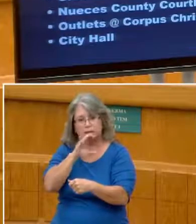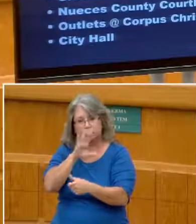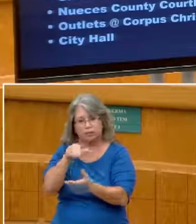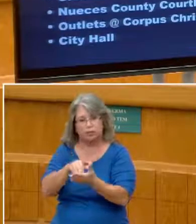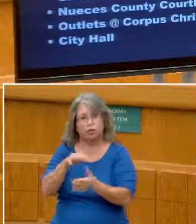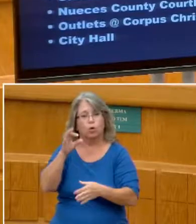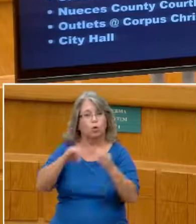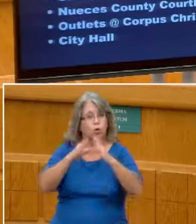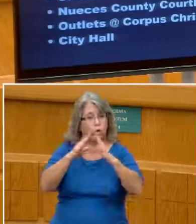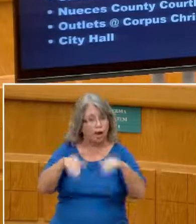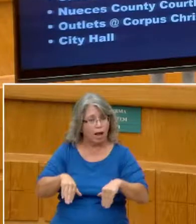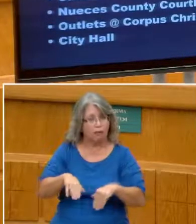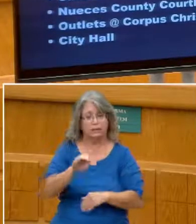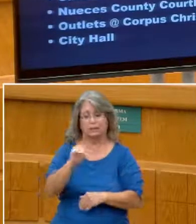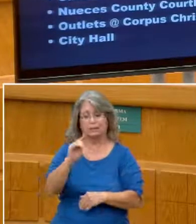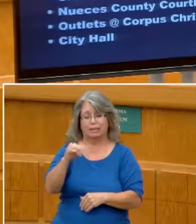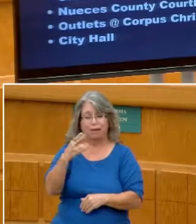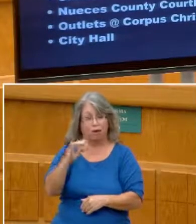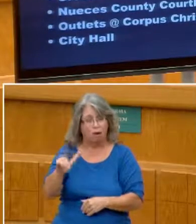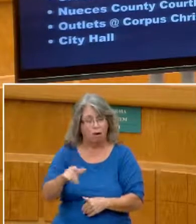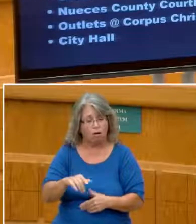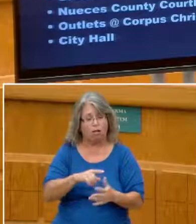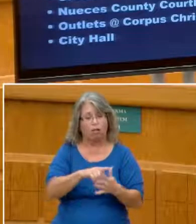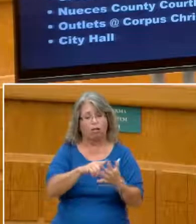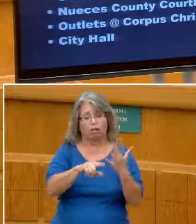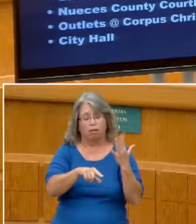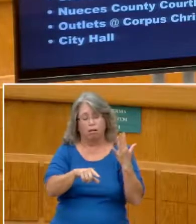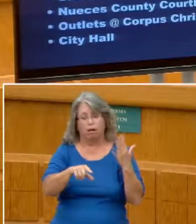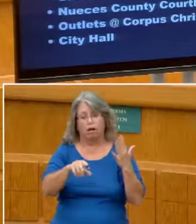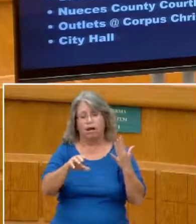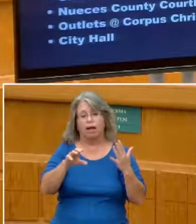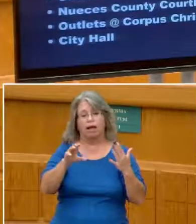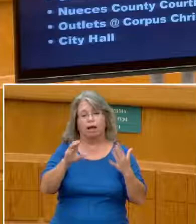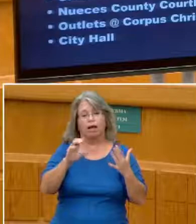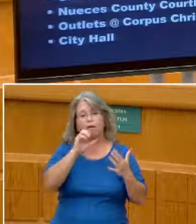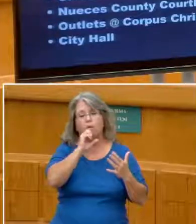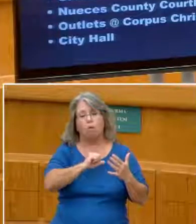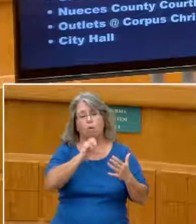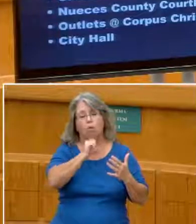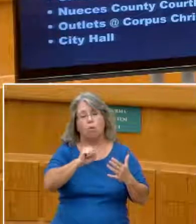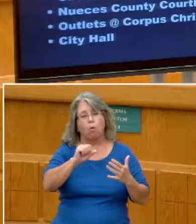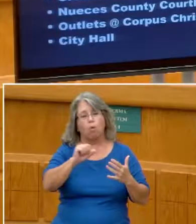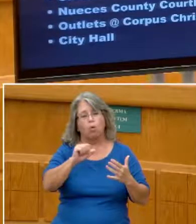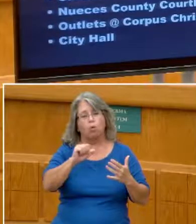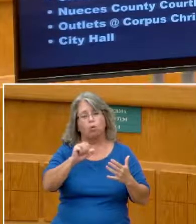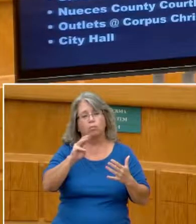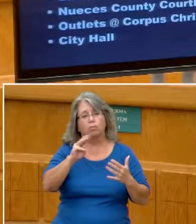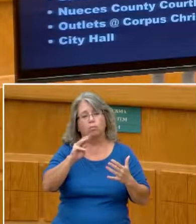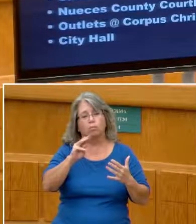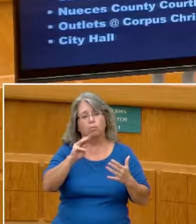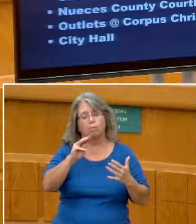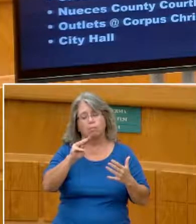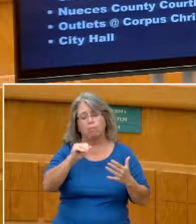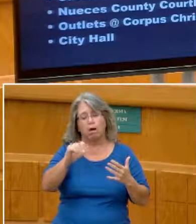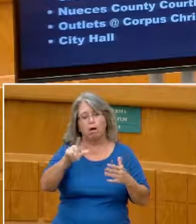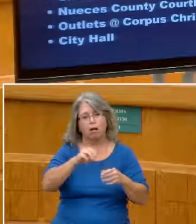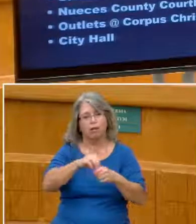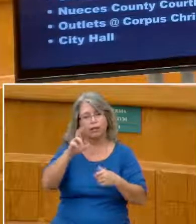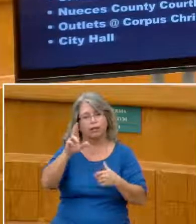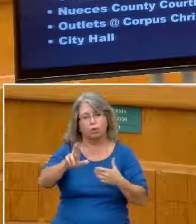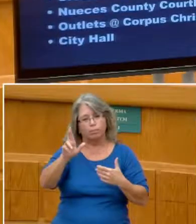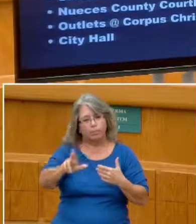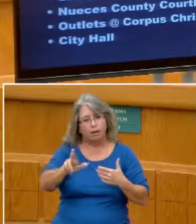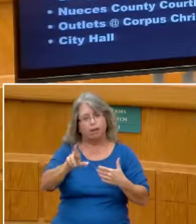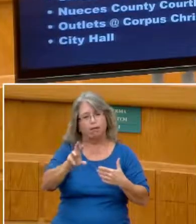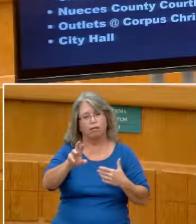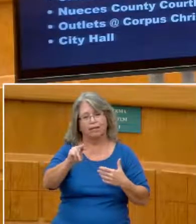as well as City Hall, but also the outlet malls at the old Nike store in Robstown were there as well. And so please, if you're